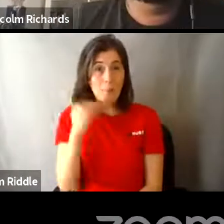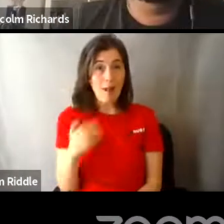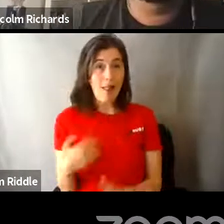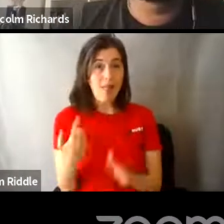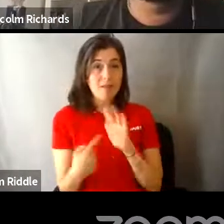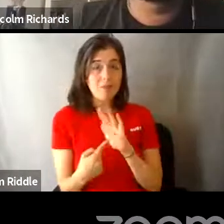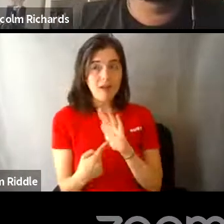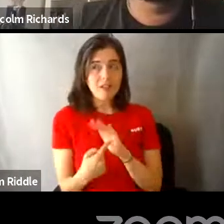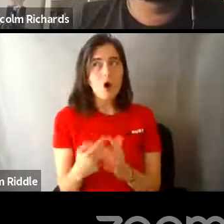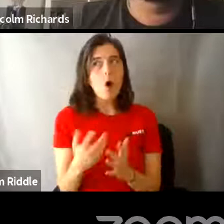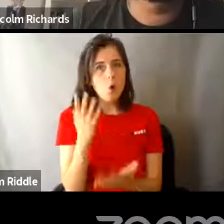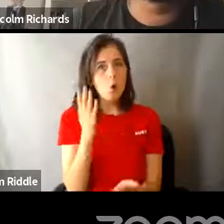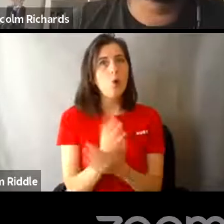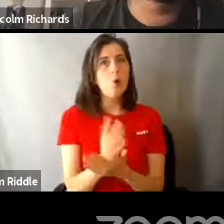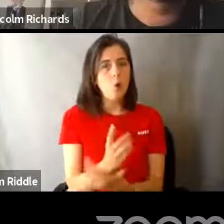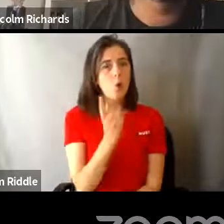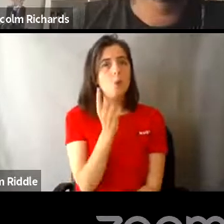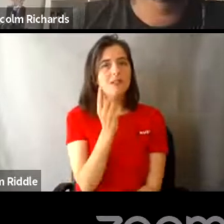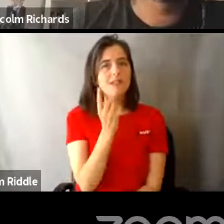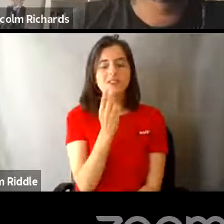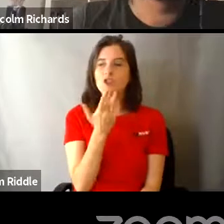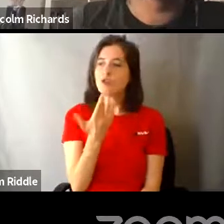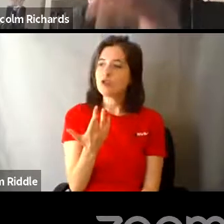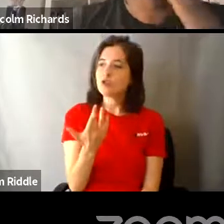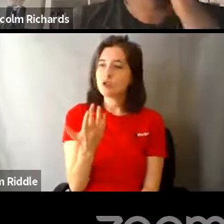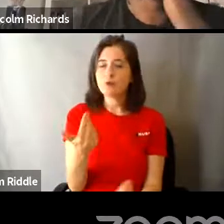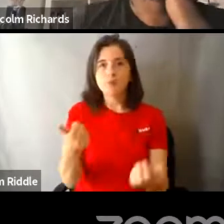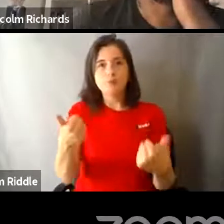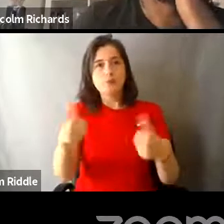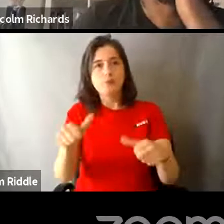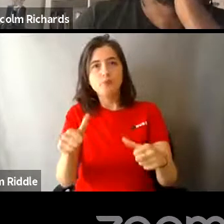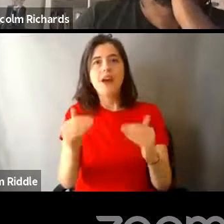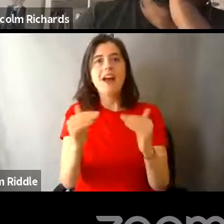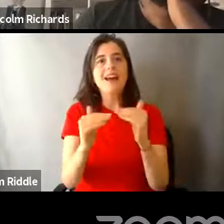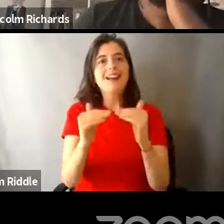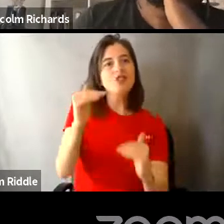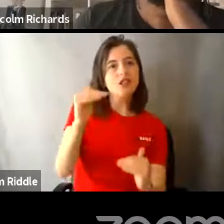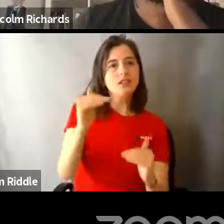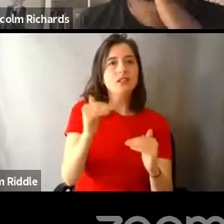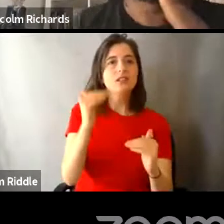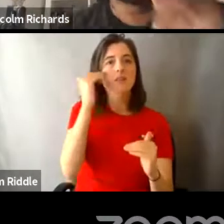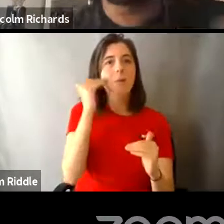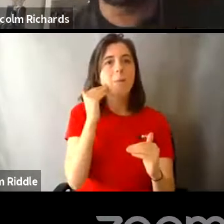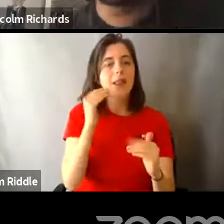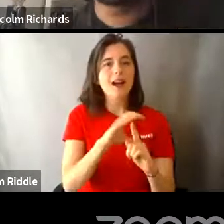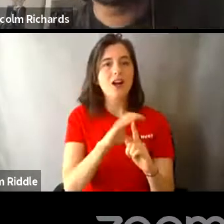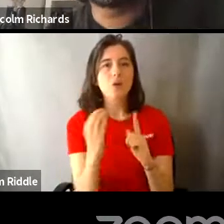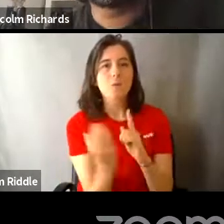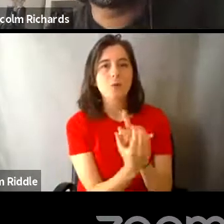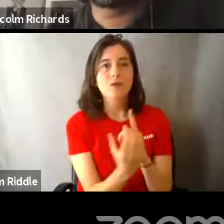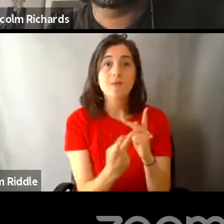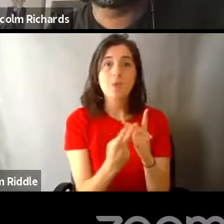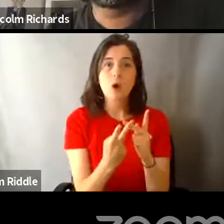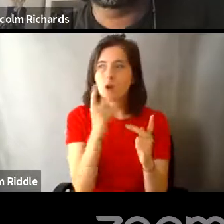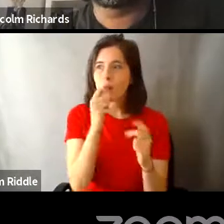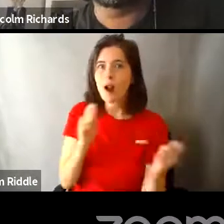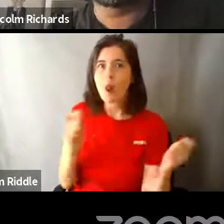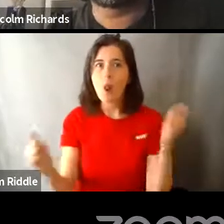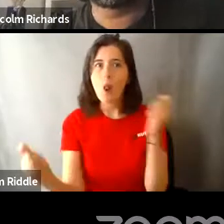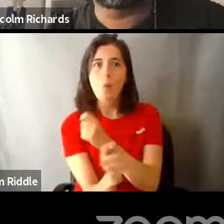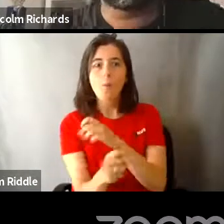not only of addressing the issues of injustice against Black communities, but also transforming the education system for all